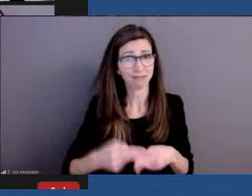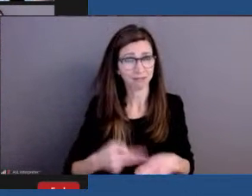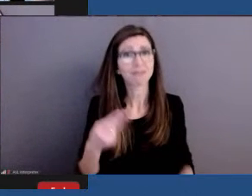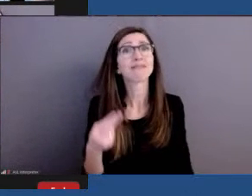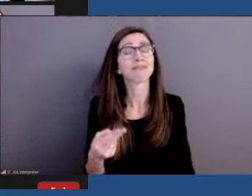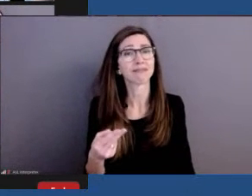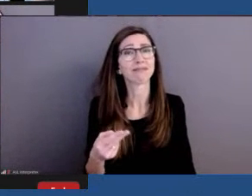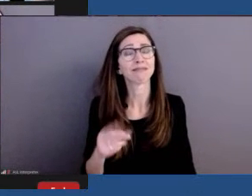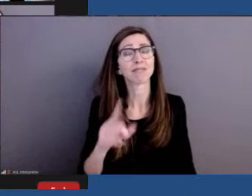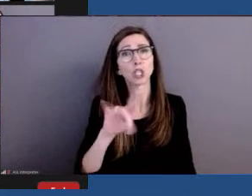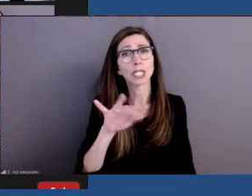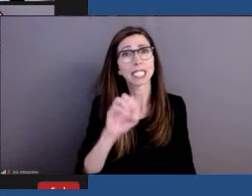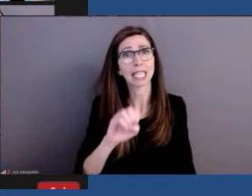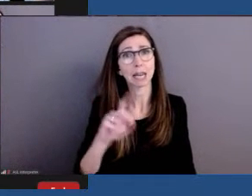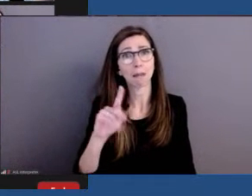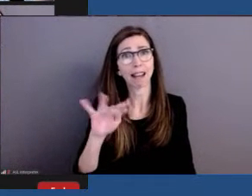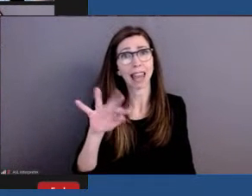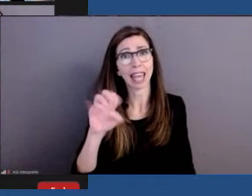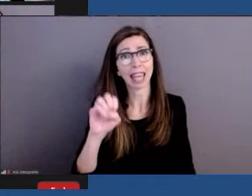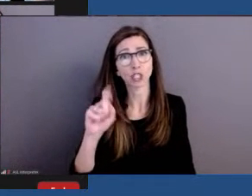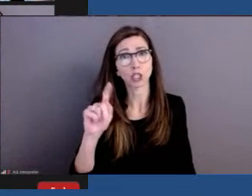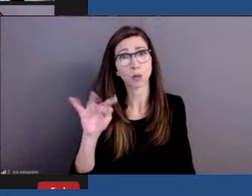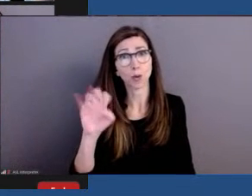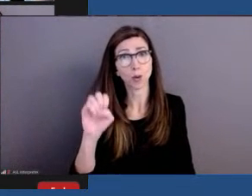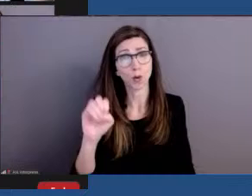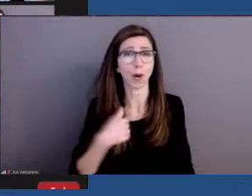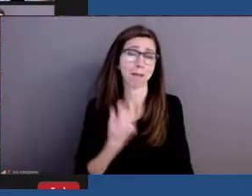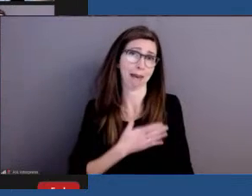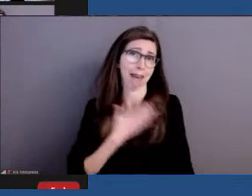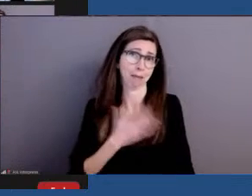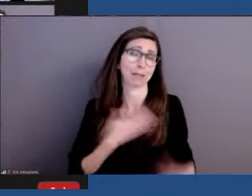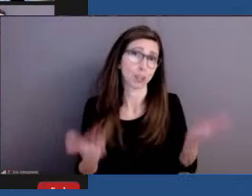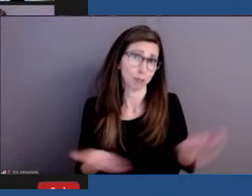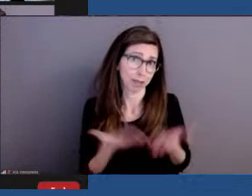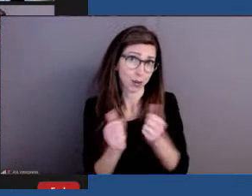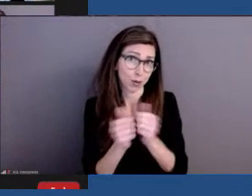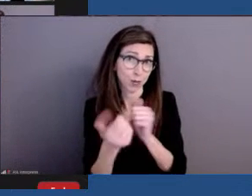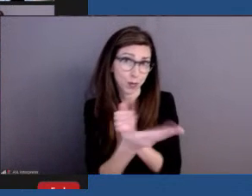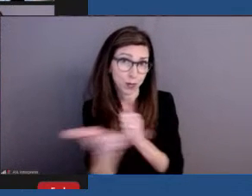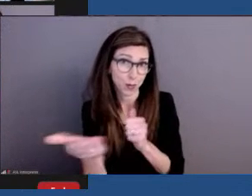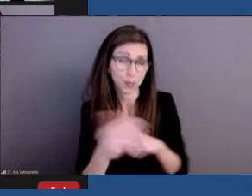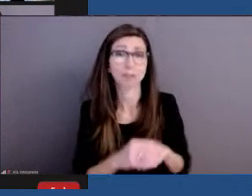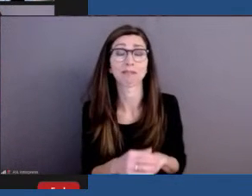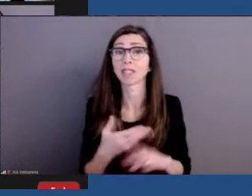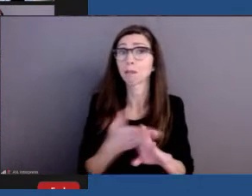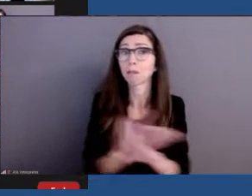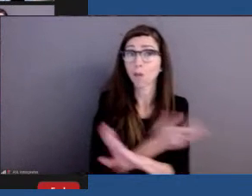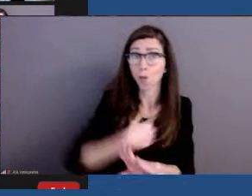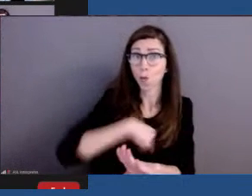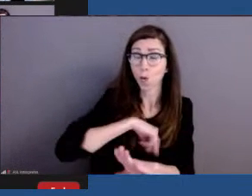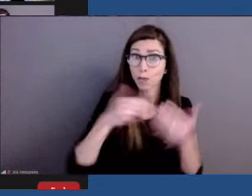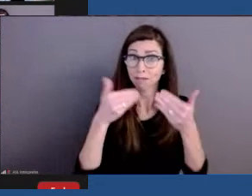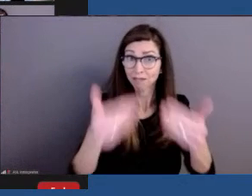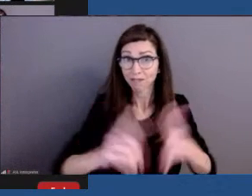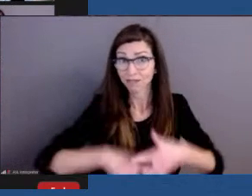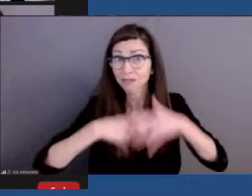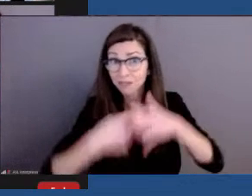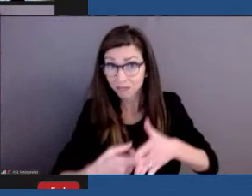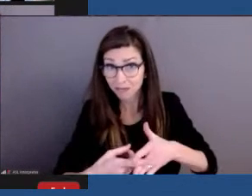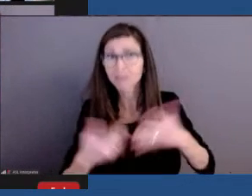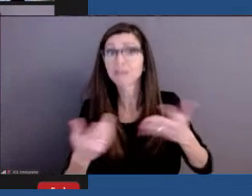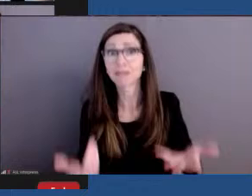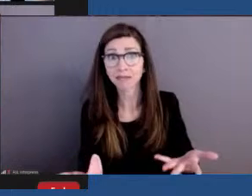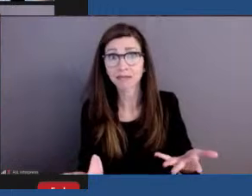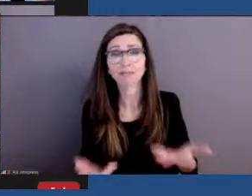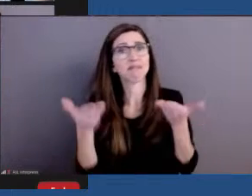grand plaisir d'être ici avec vous. I'm very happy to be here with Before we get started, there are a few housekeeping items to address. Zoom